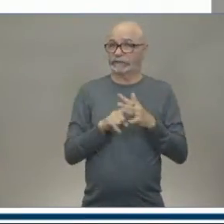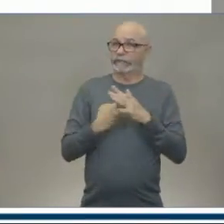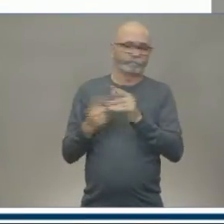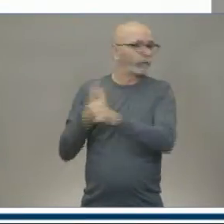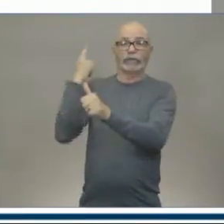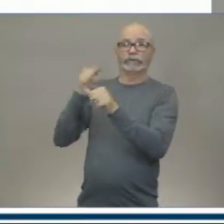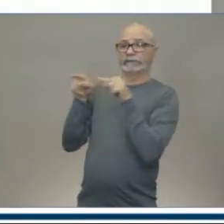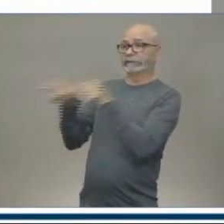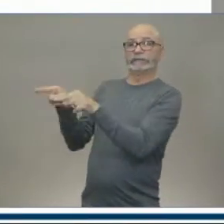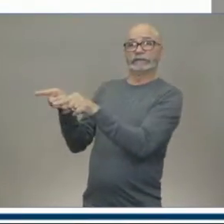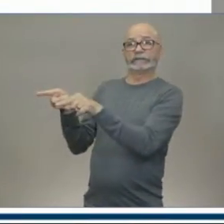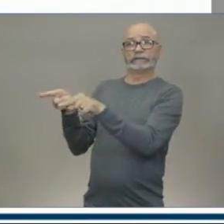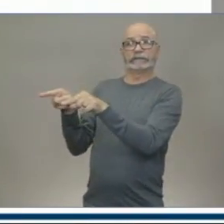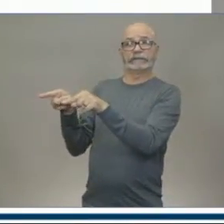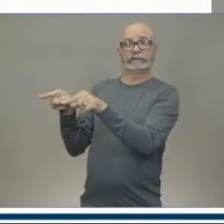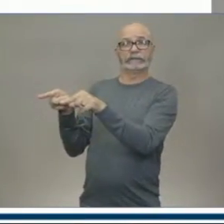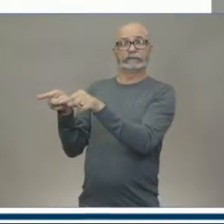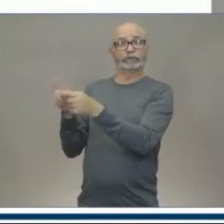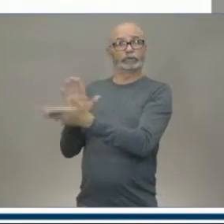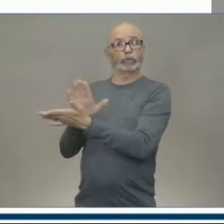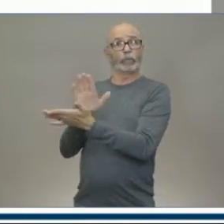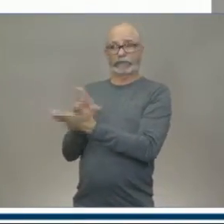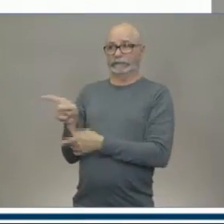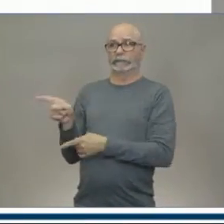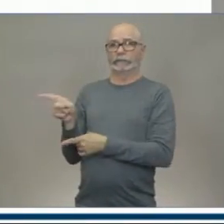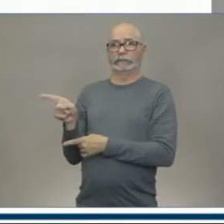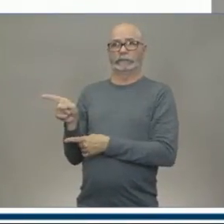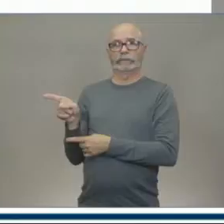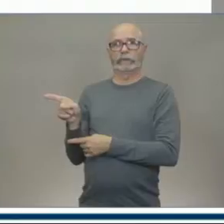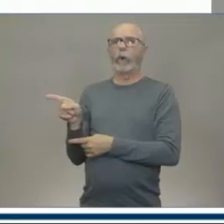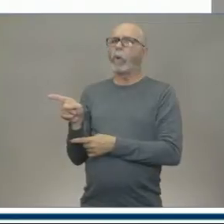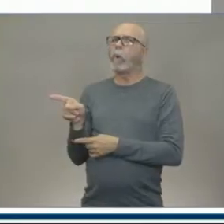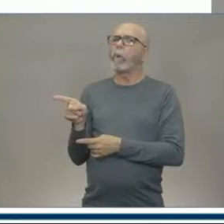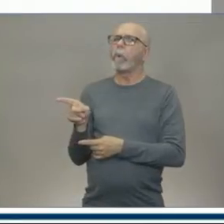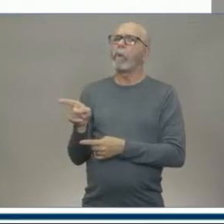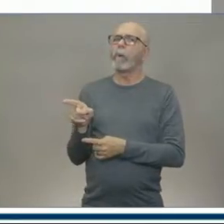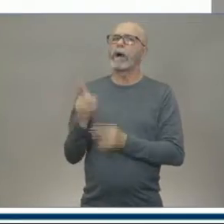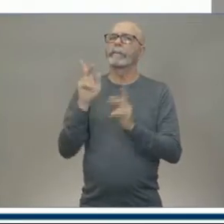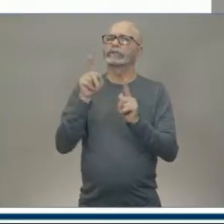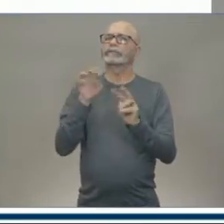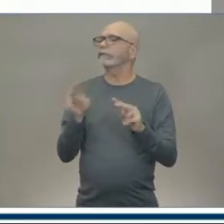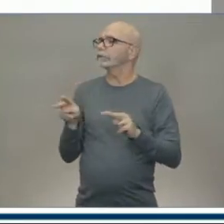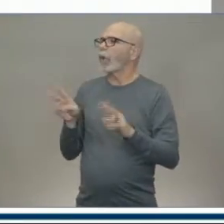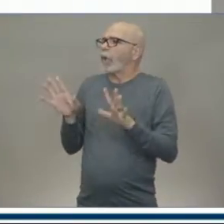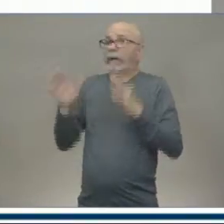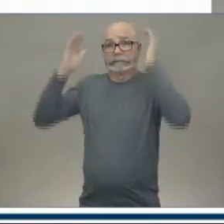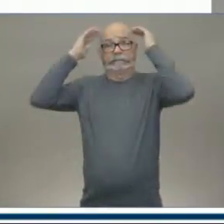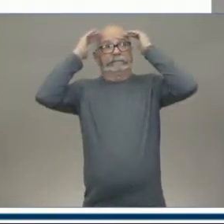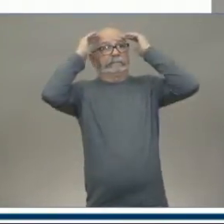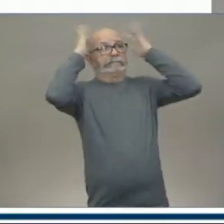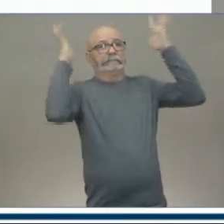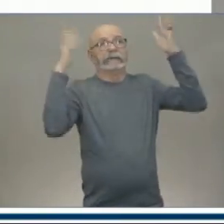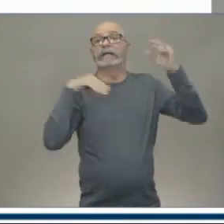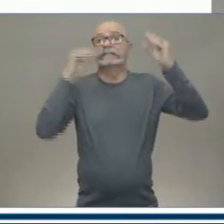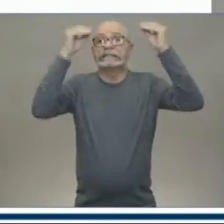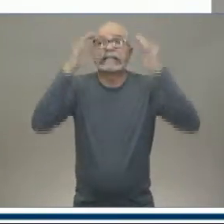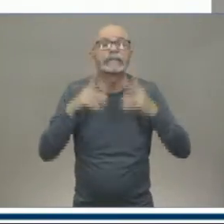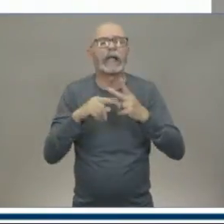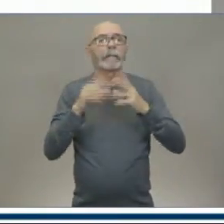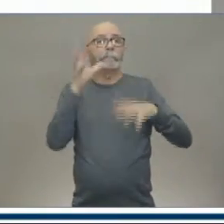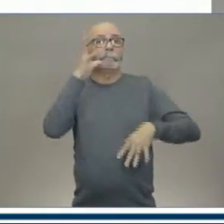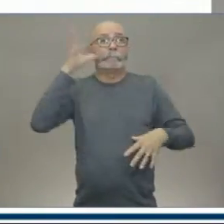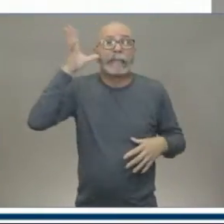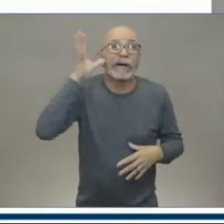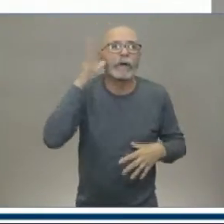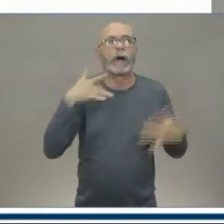a significant amount of concern and anxiety in parents and teachers around these schools. We had a very